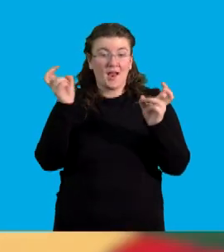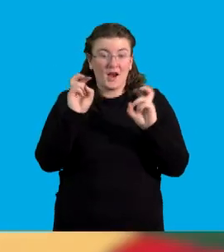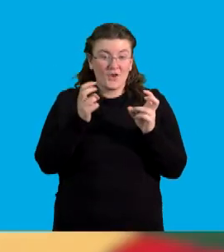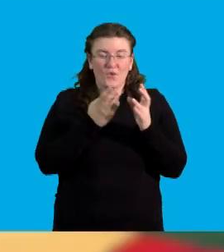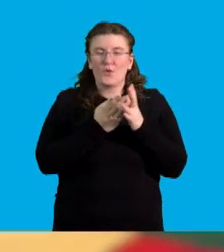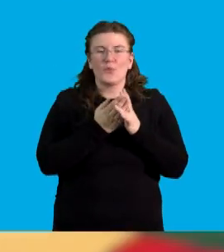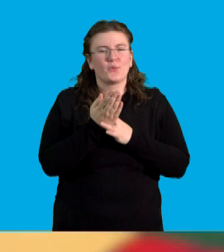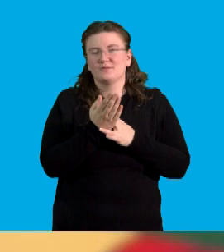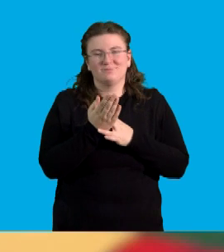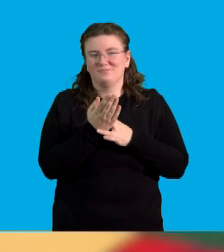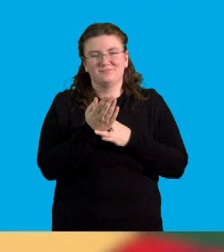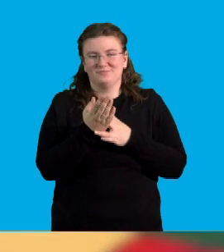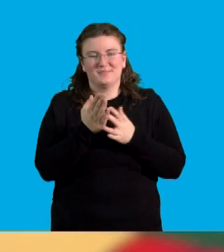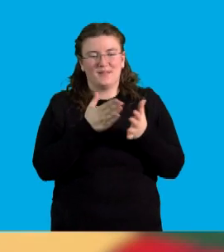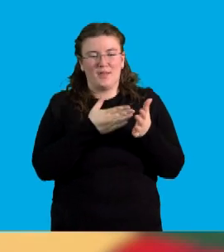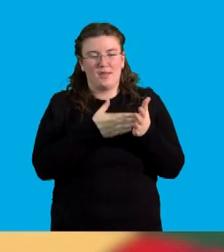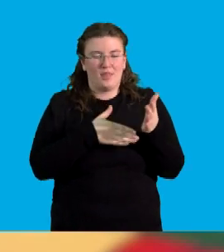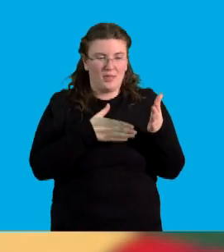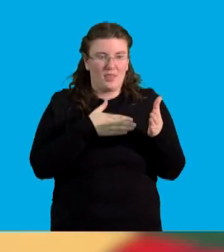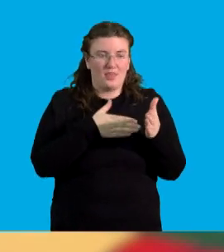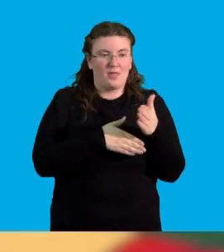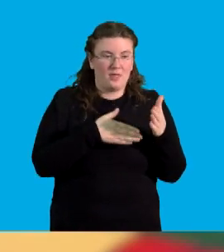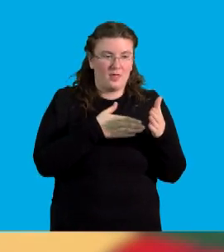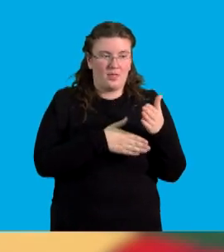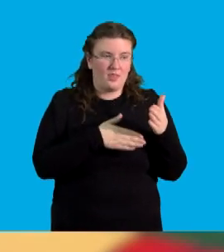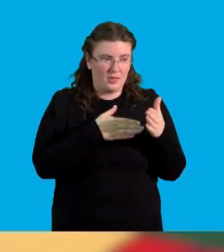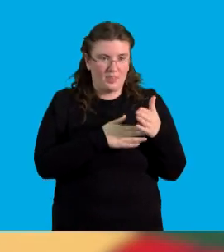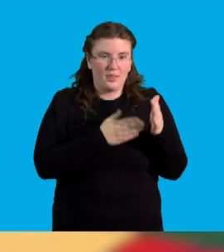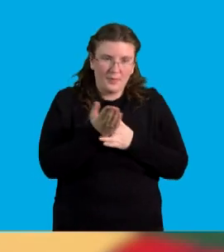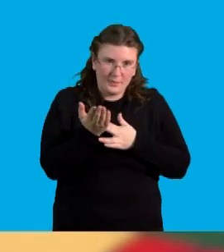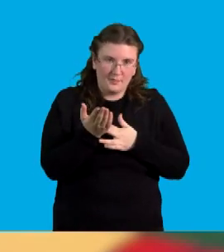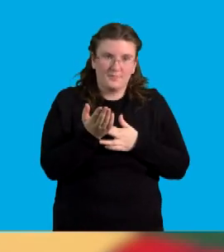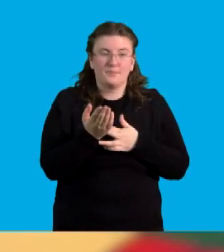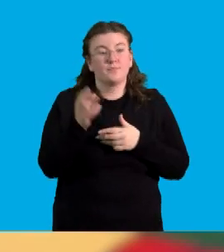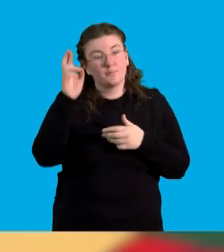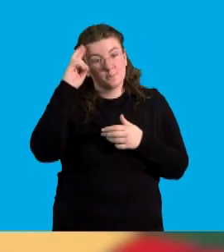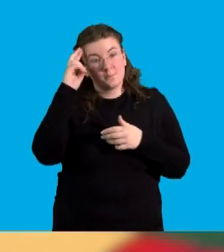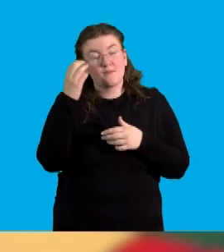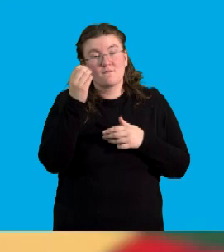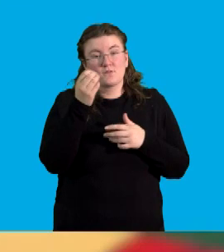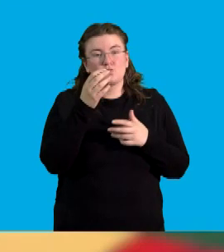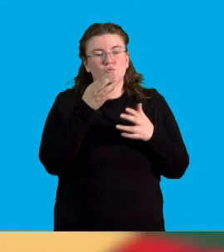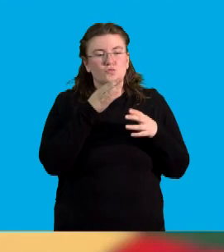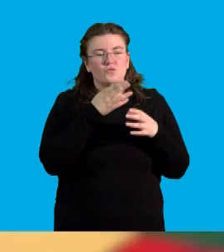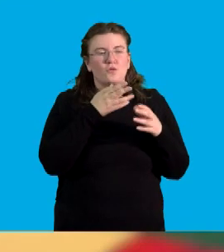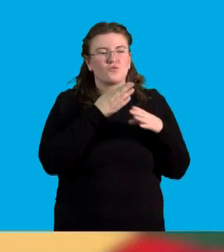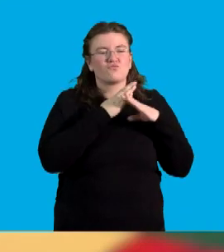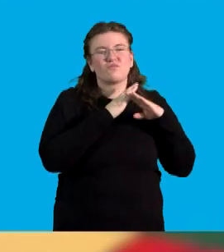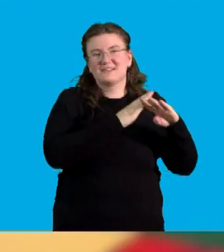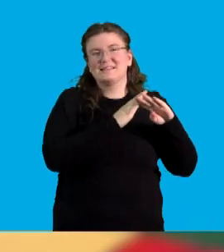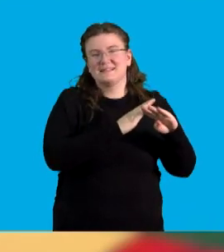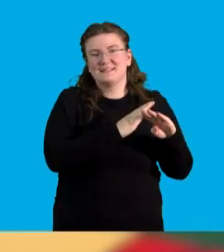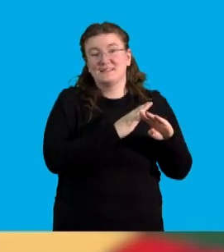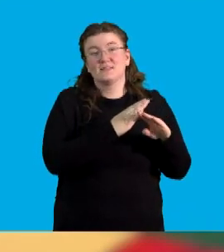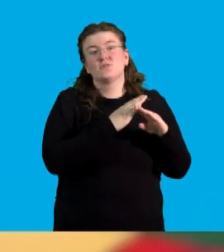flow through a resistor. Remember that a resistor has resistance. right? So there's a difference between a resistor and